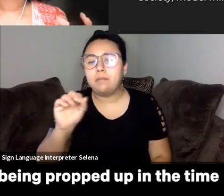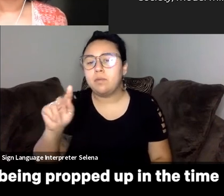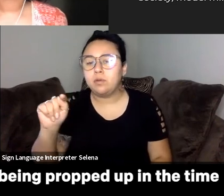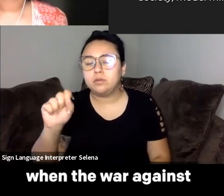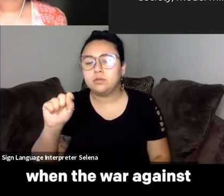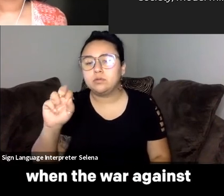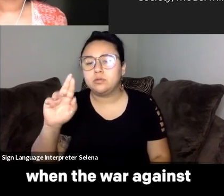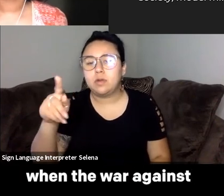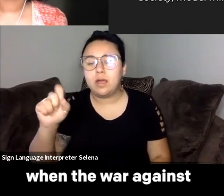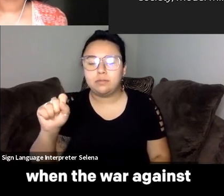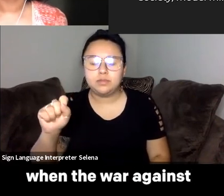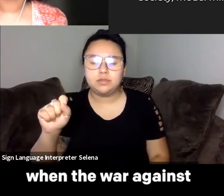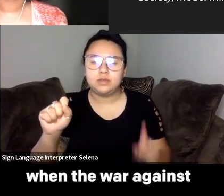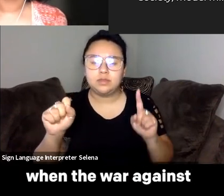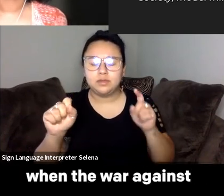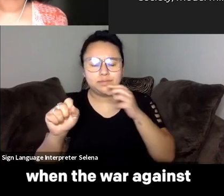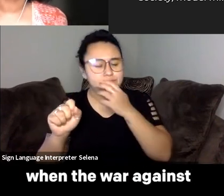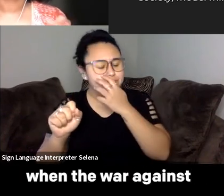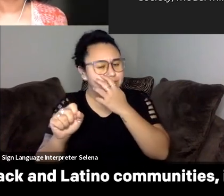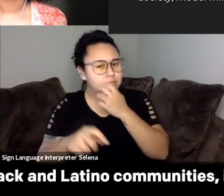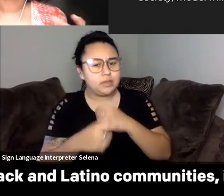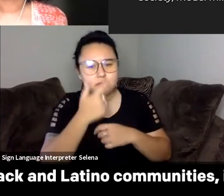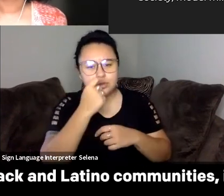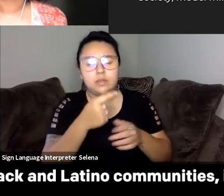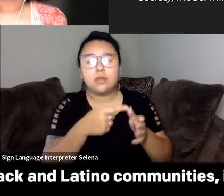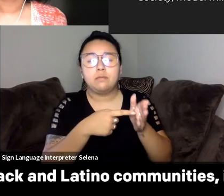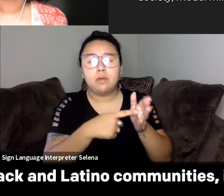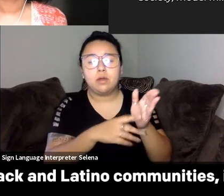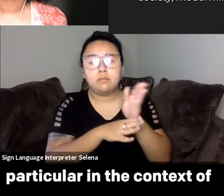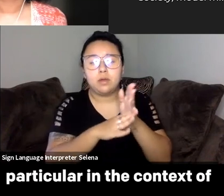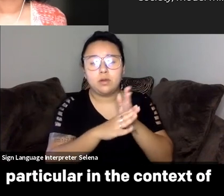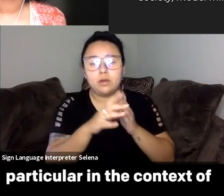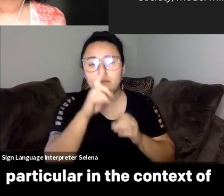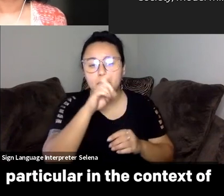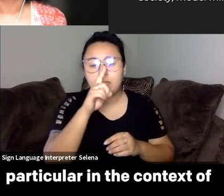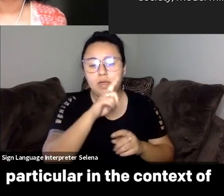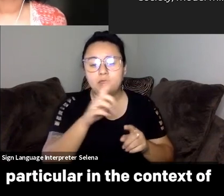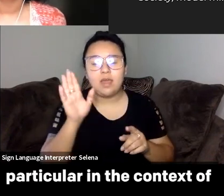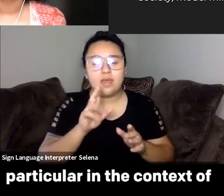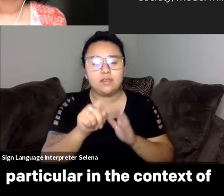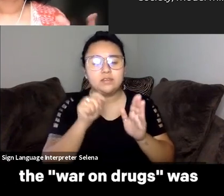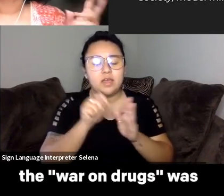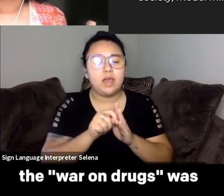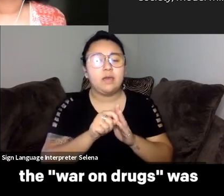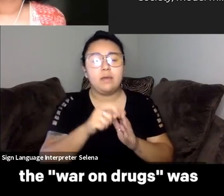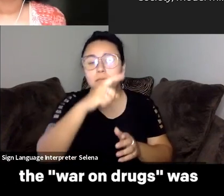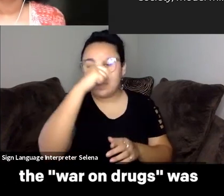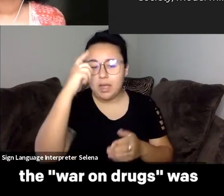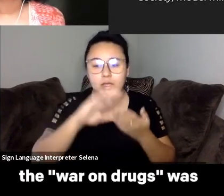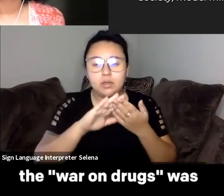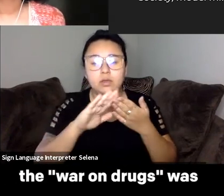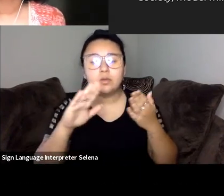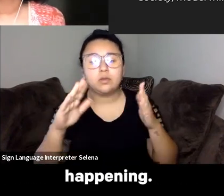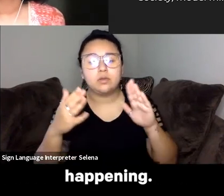in the time when the war against Black and Latino communities, in particular in the context of the quote unquote war